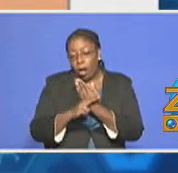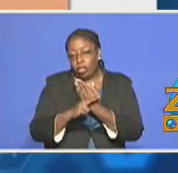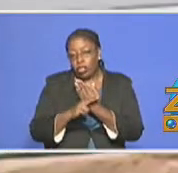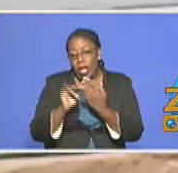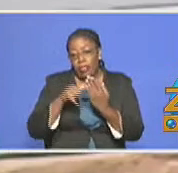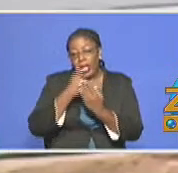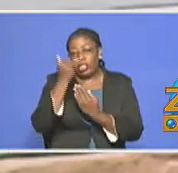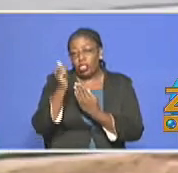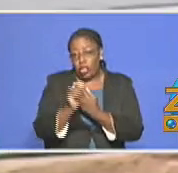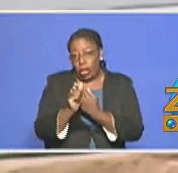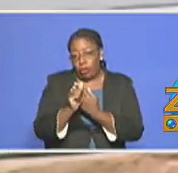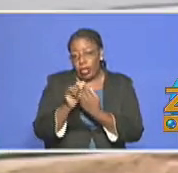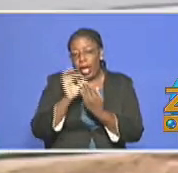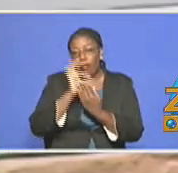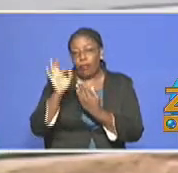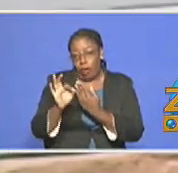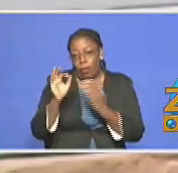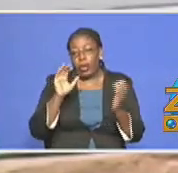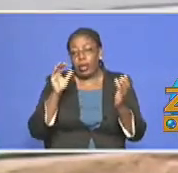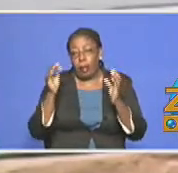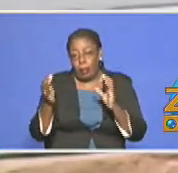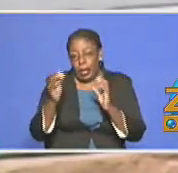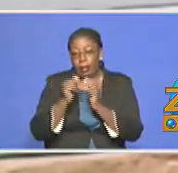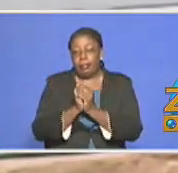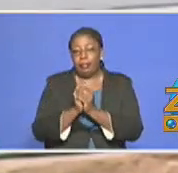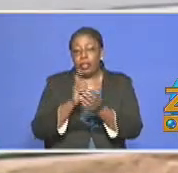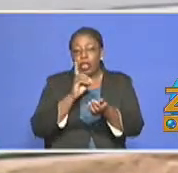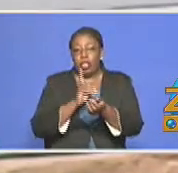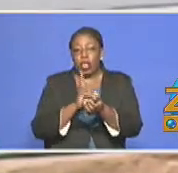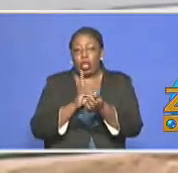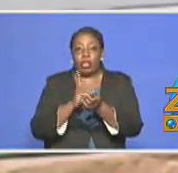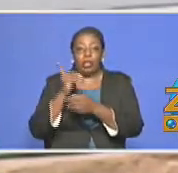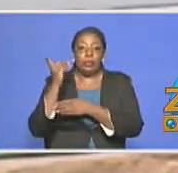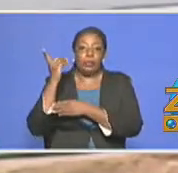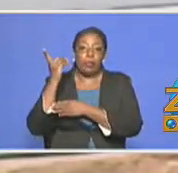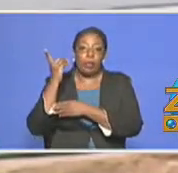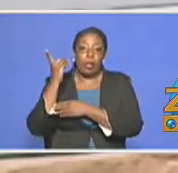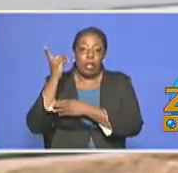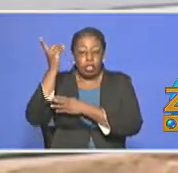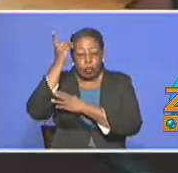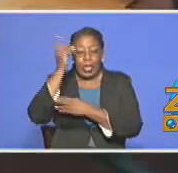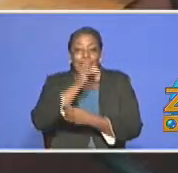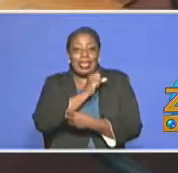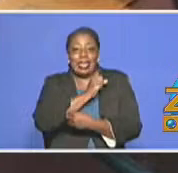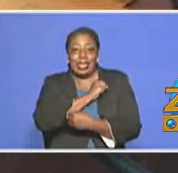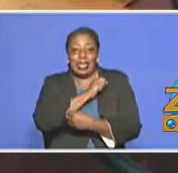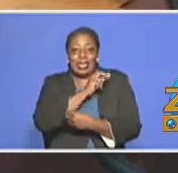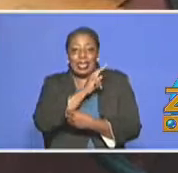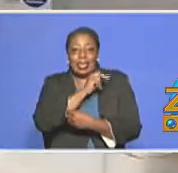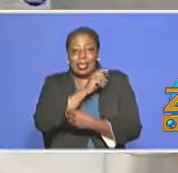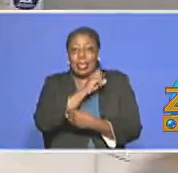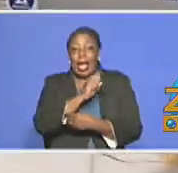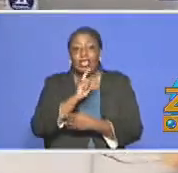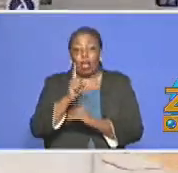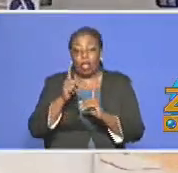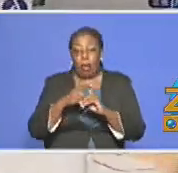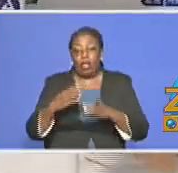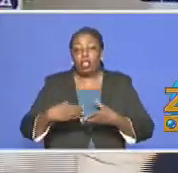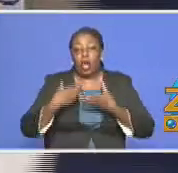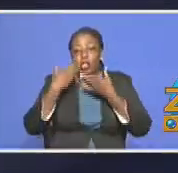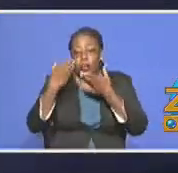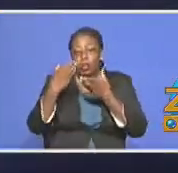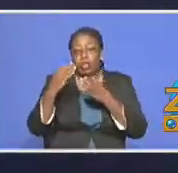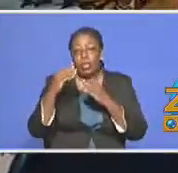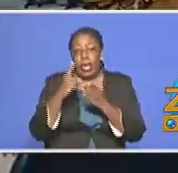combined. As Elizabeth MP and noted Dr. Dwayne Sands told the House of Assembly during his budget contribution on Wednesday, it's going